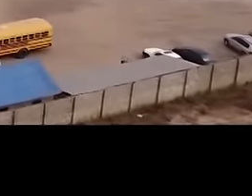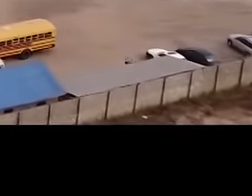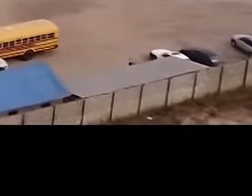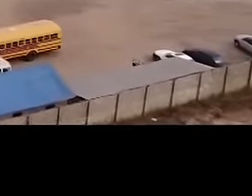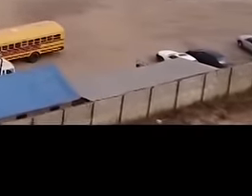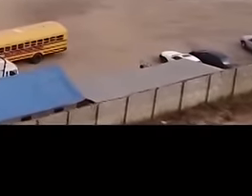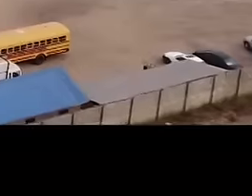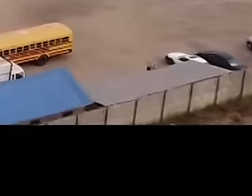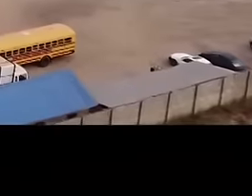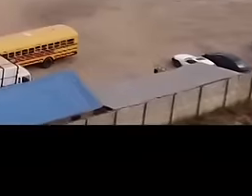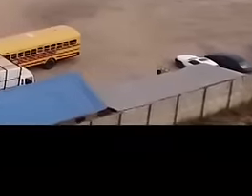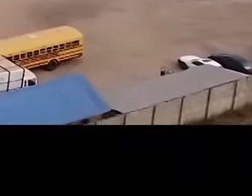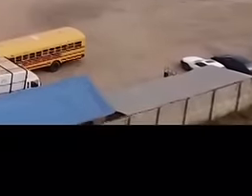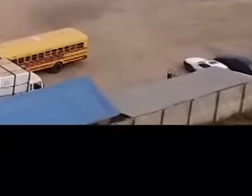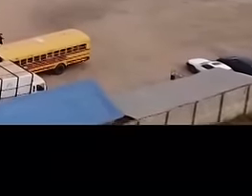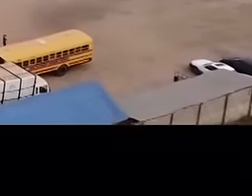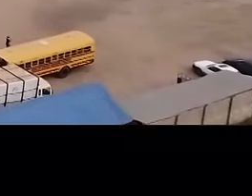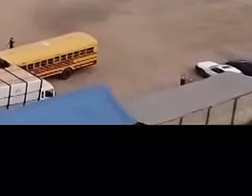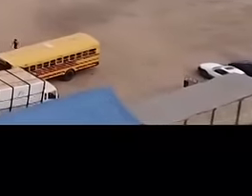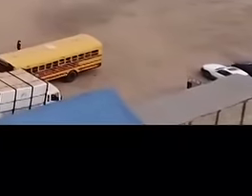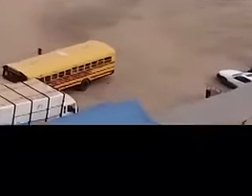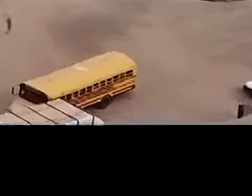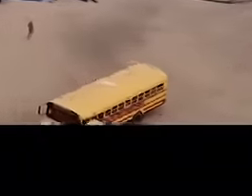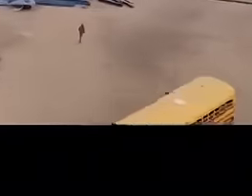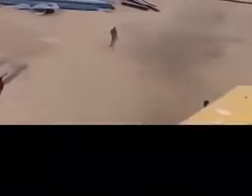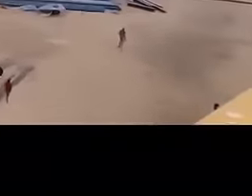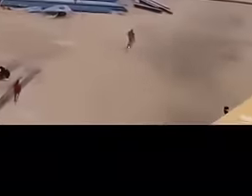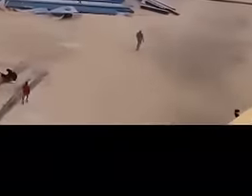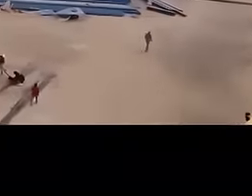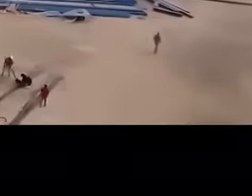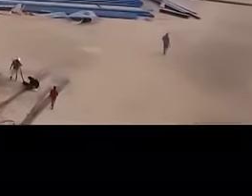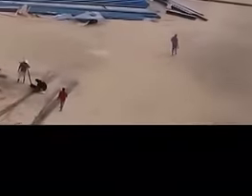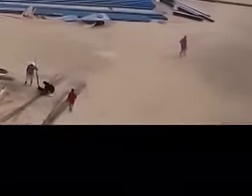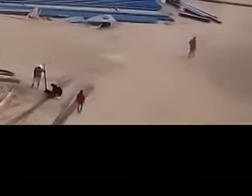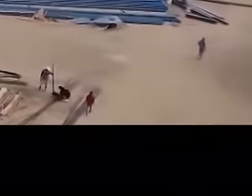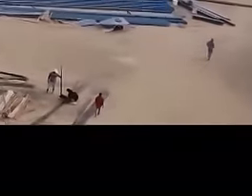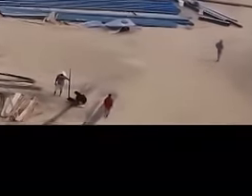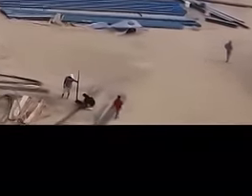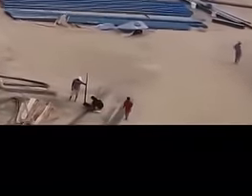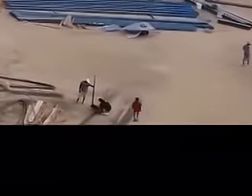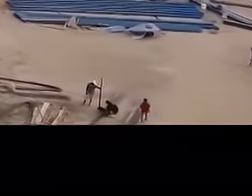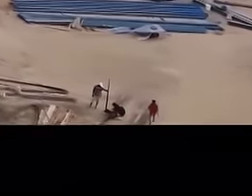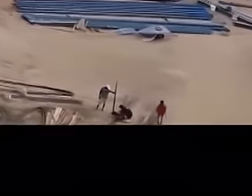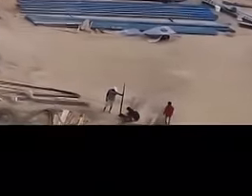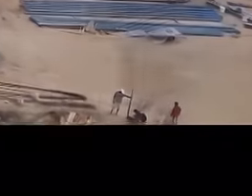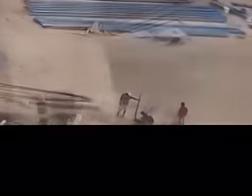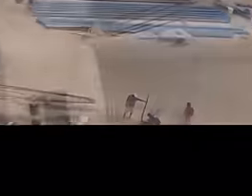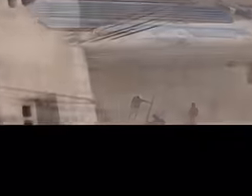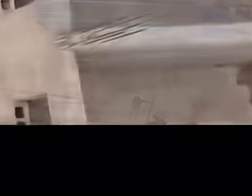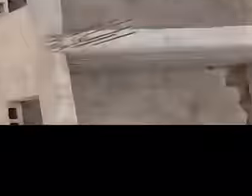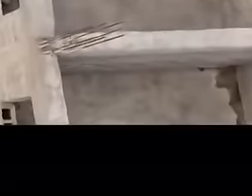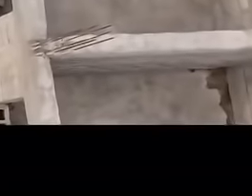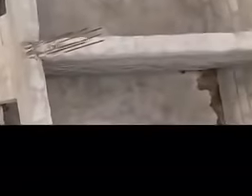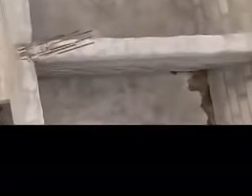Olorun bin dabira. Jerusalem, Salem, Salem. Hey, hey. Jerusalem kekere seed